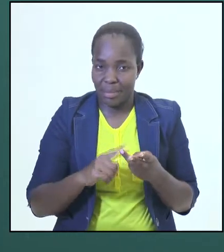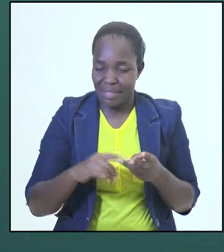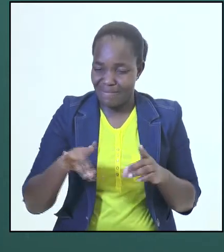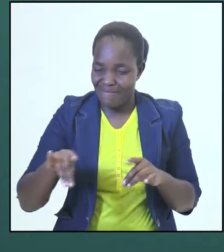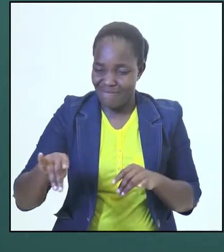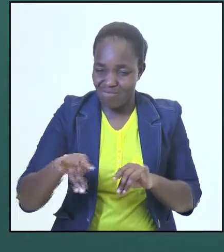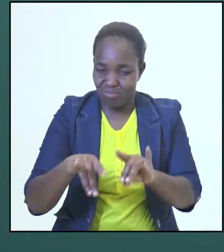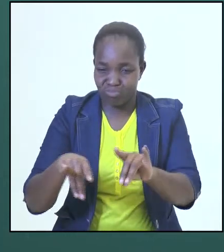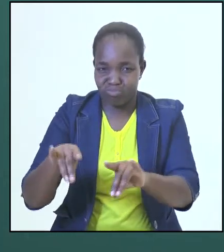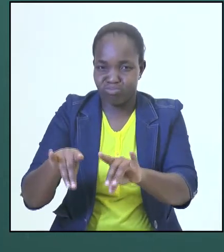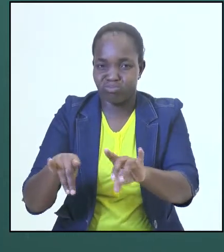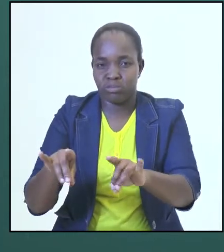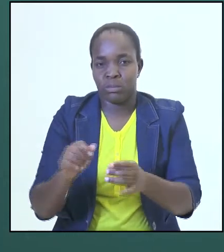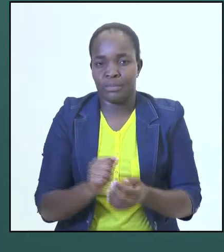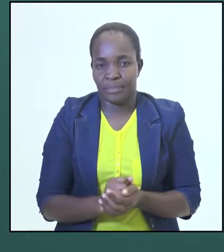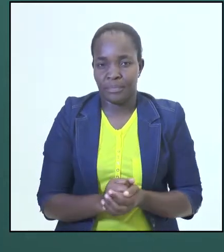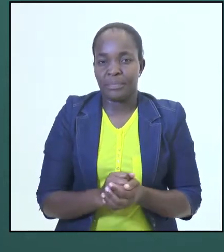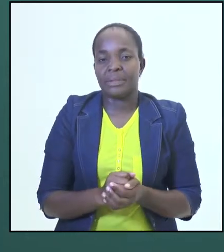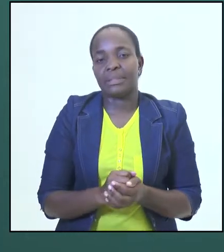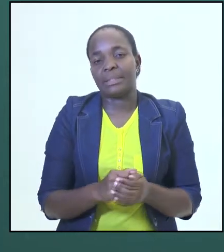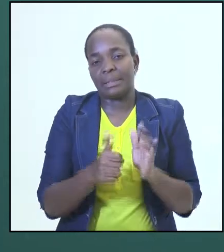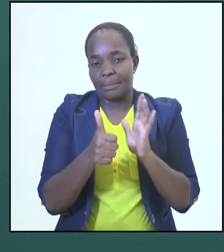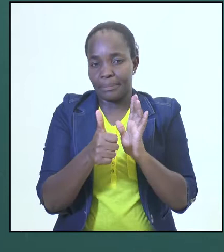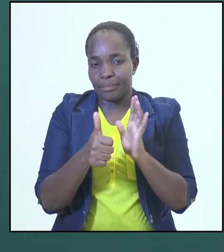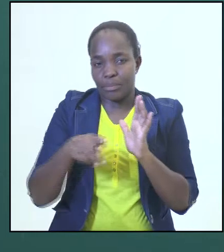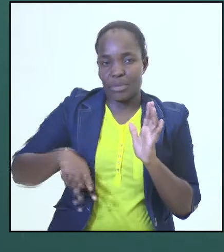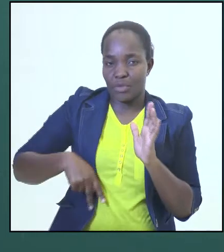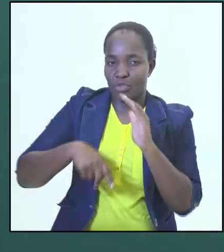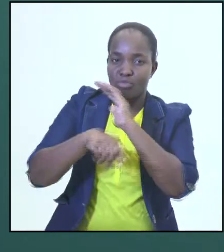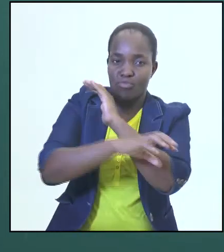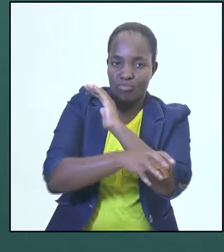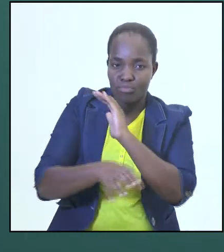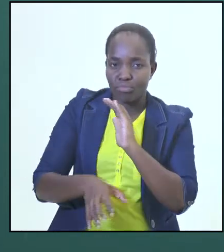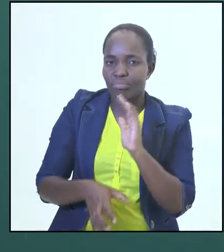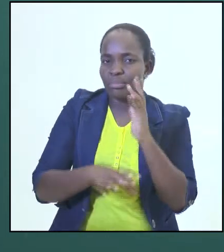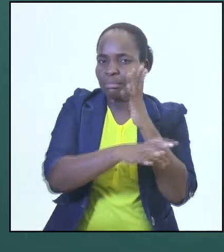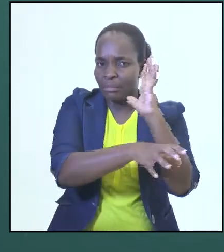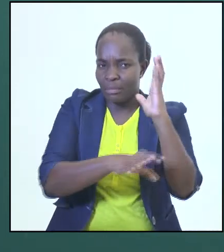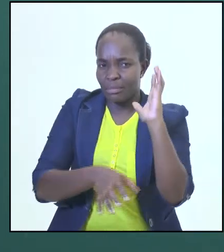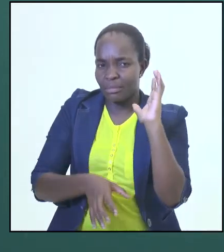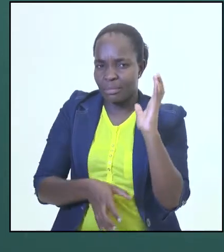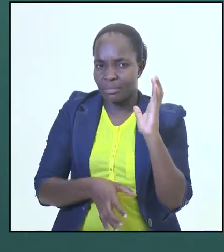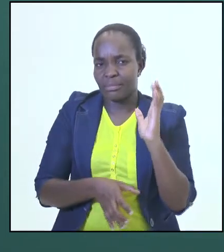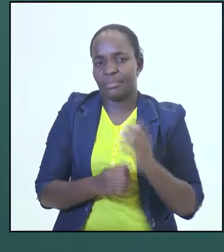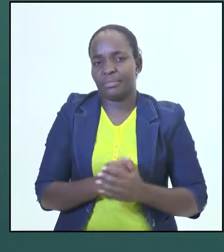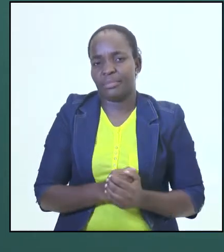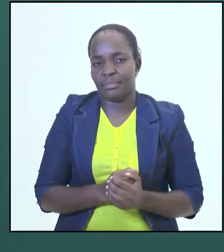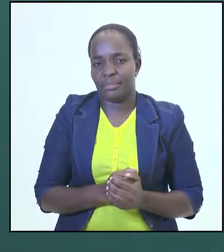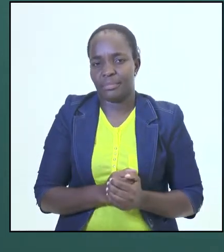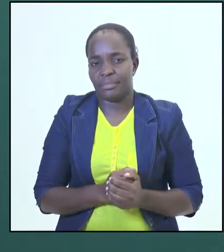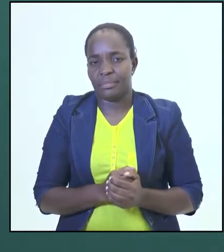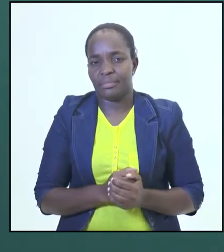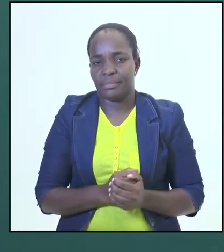negative impacts of fertilizer on land, and we'll see if more constructive alternatives exist for fertilizing